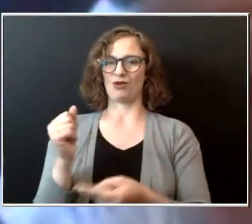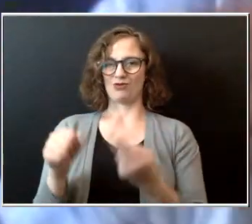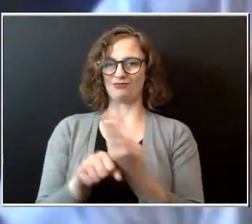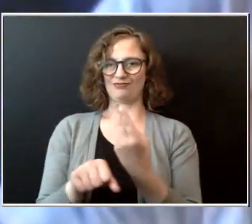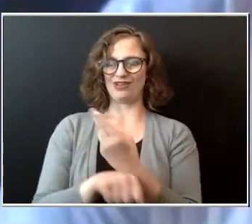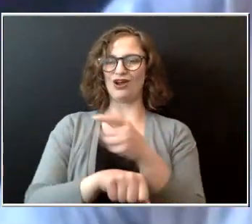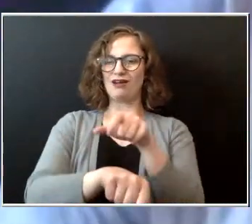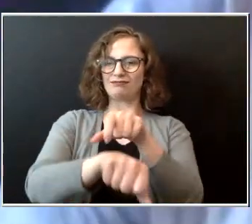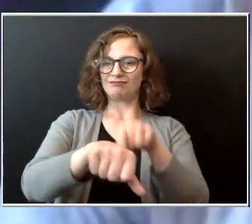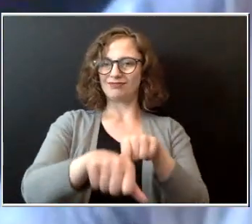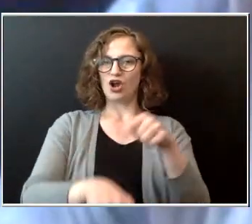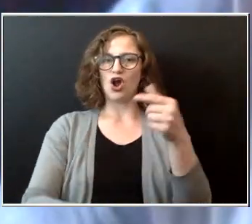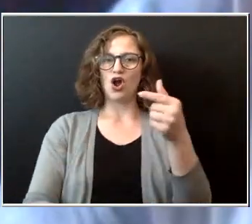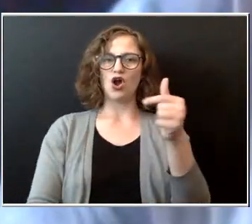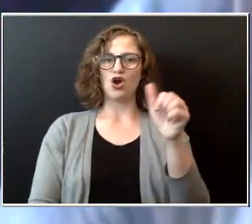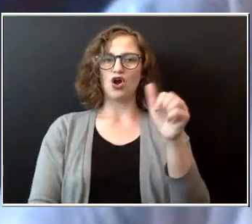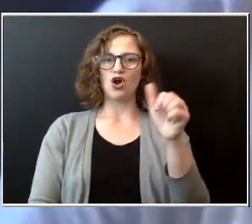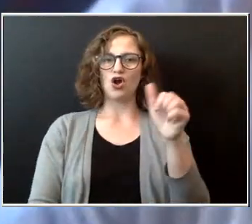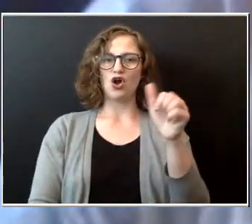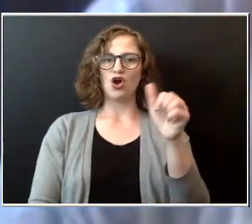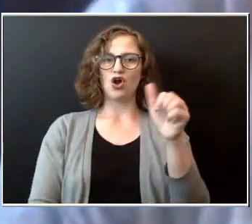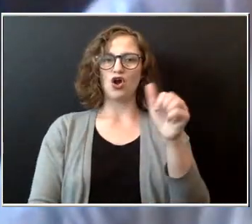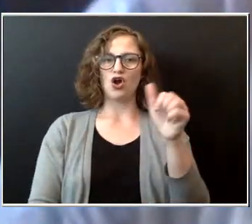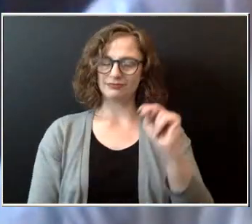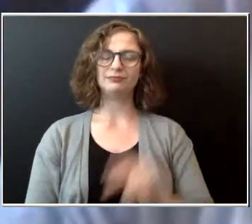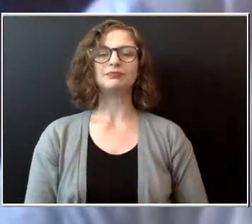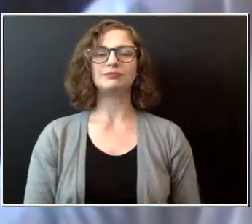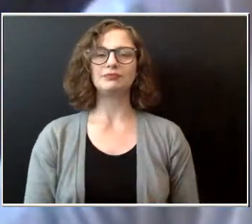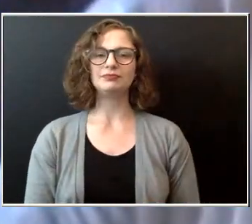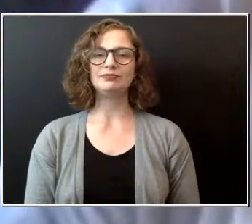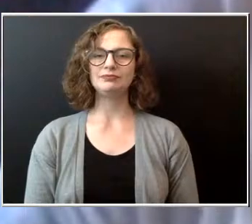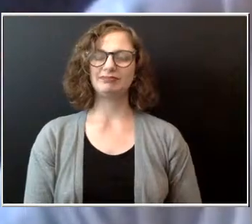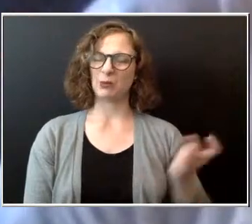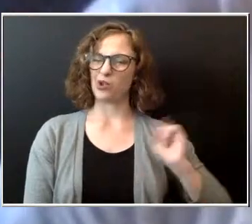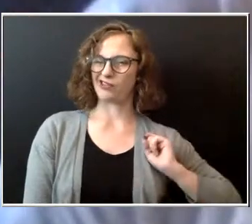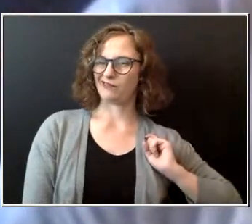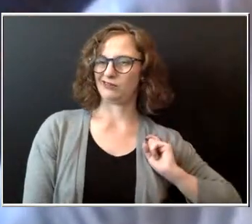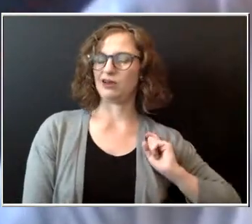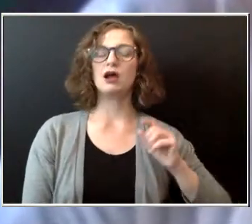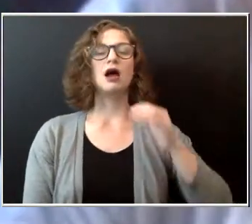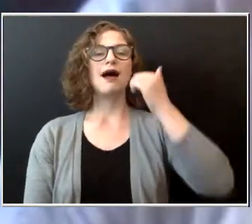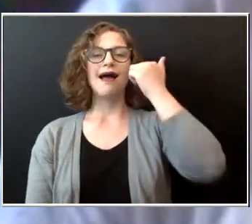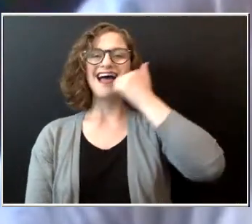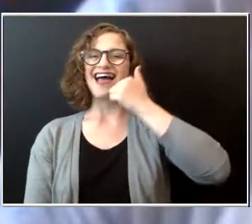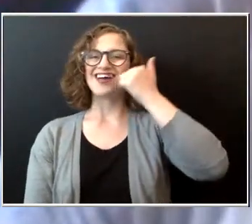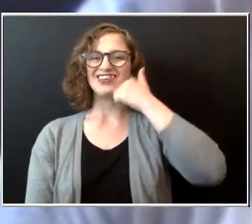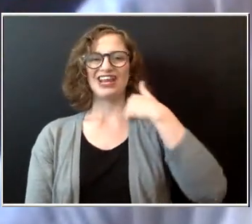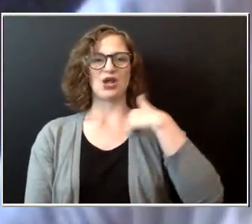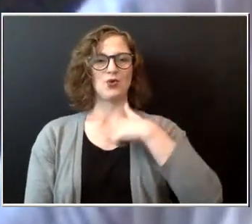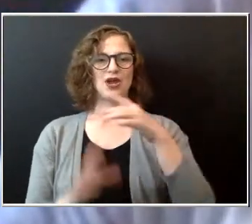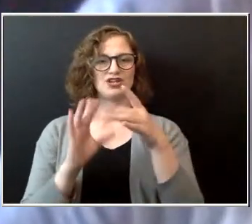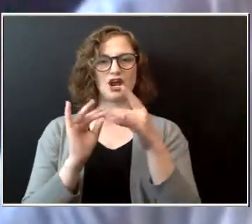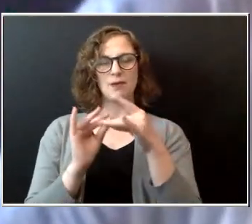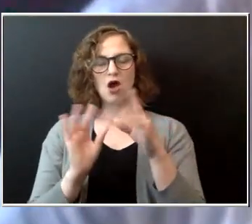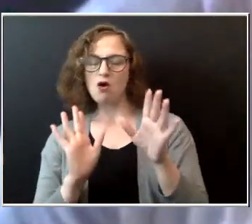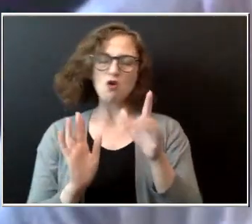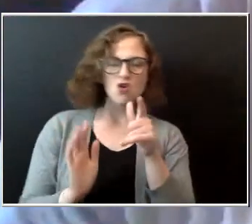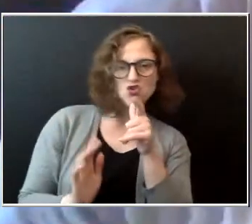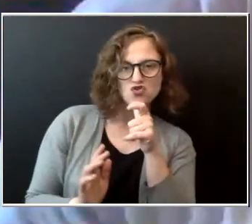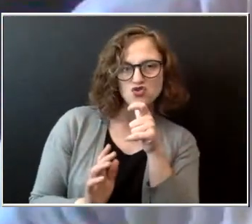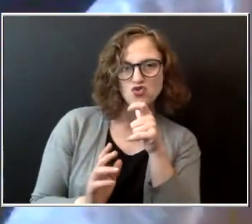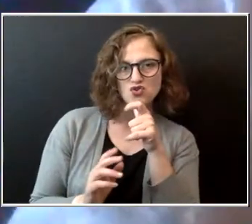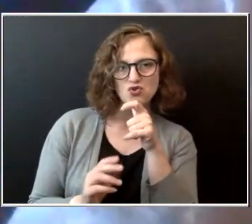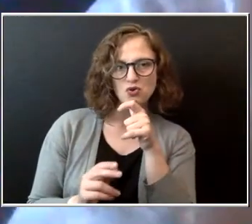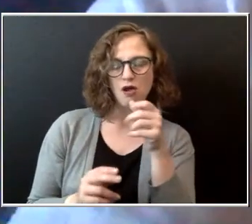and we have a talk every day about who has the most steps. Usually Wake beats